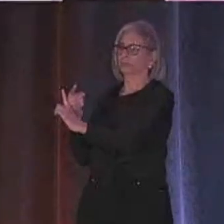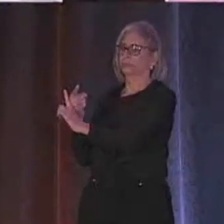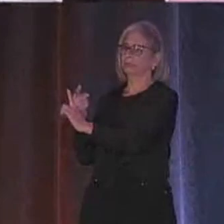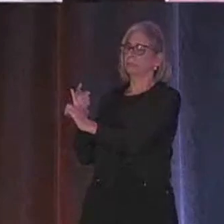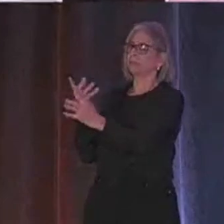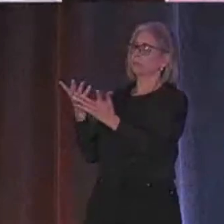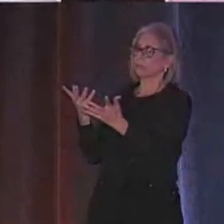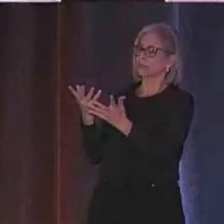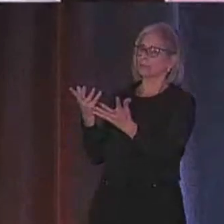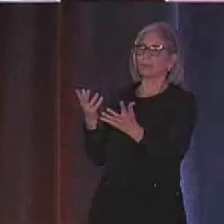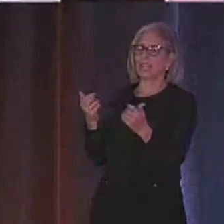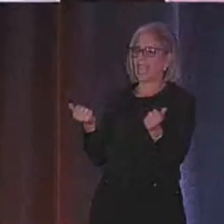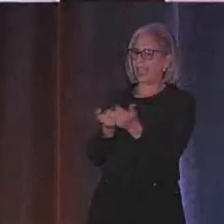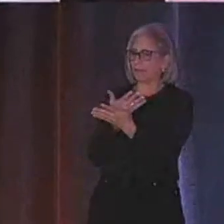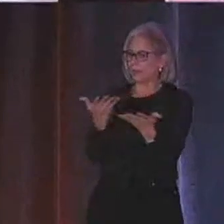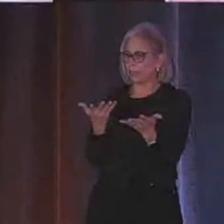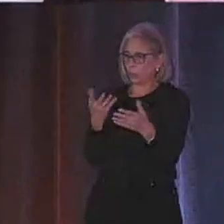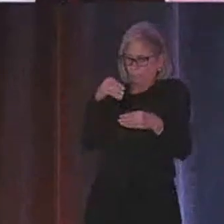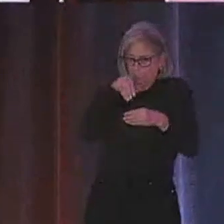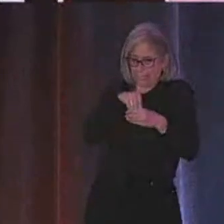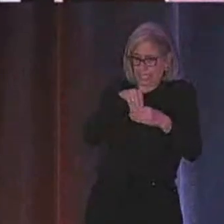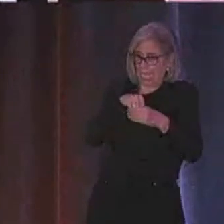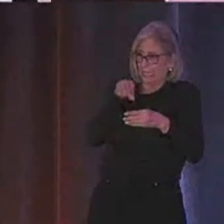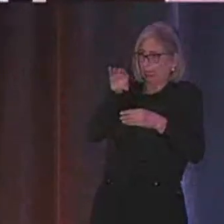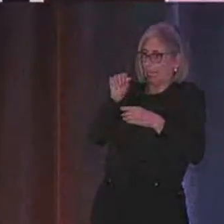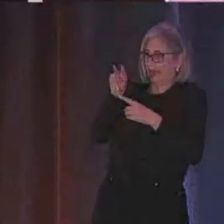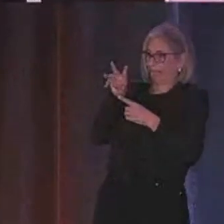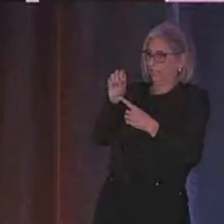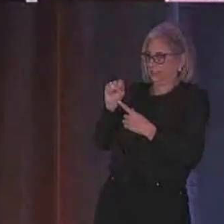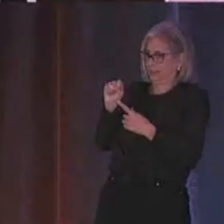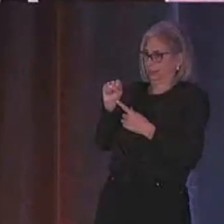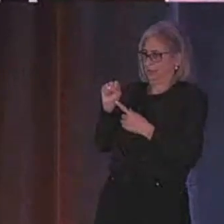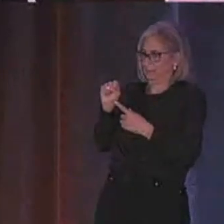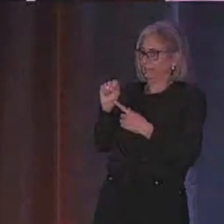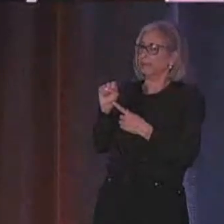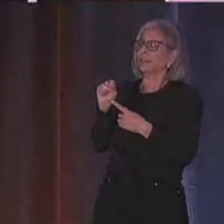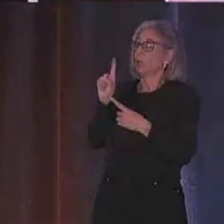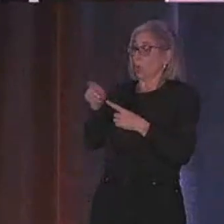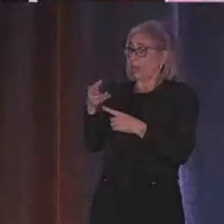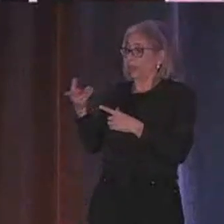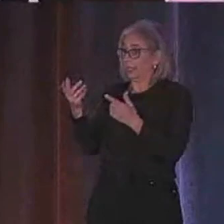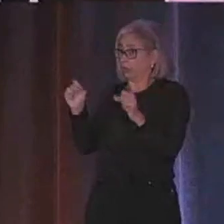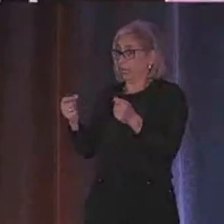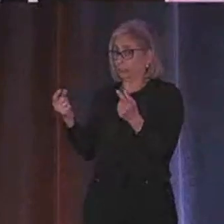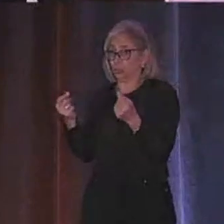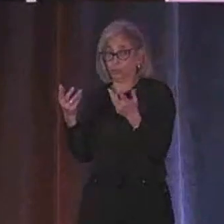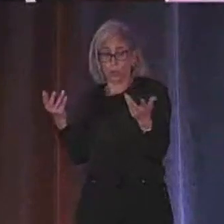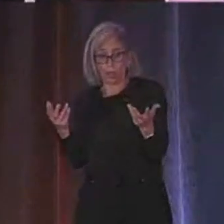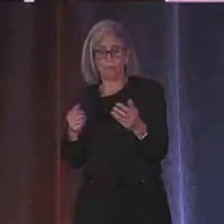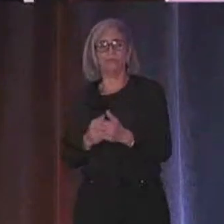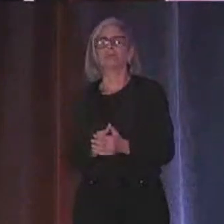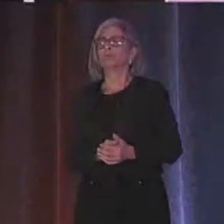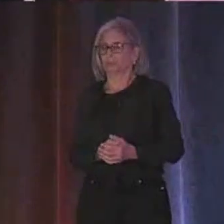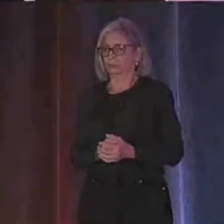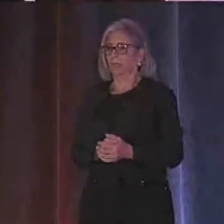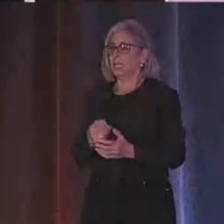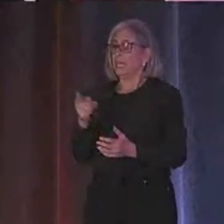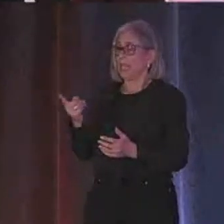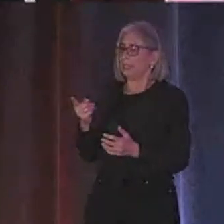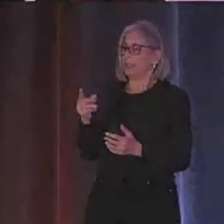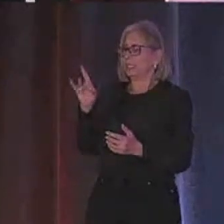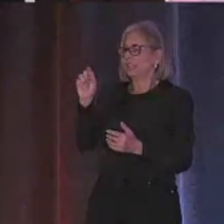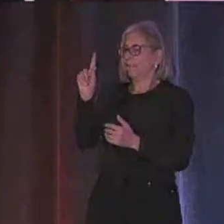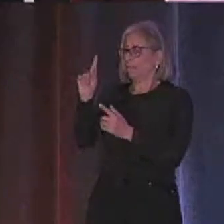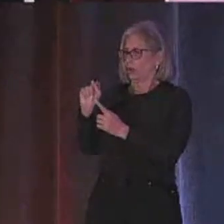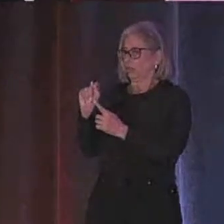So everything's going to go inside of our canvas now that we want in this environment. So one of the things you could do, right? So it defaults